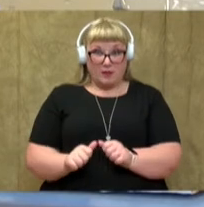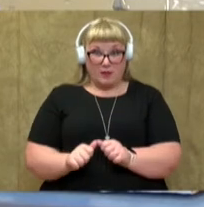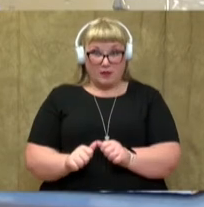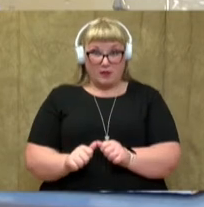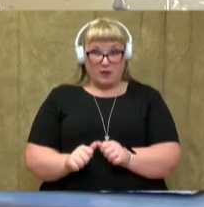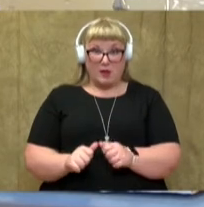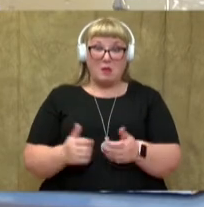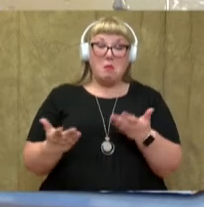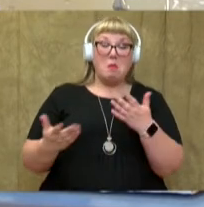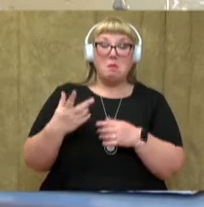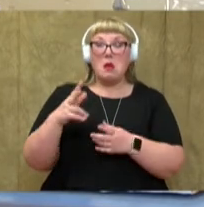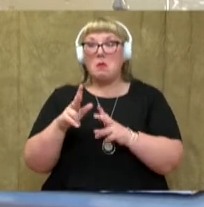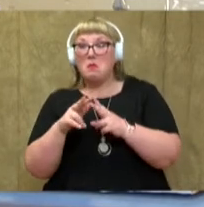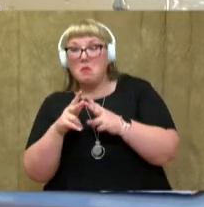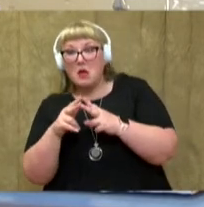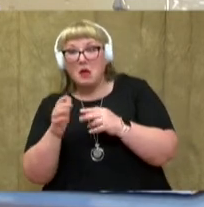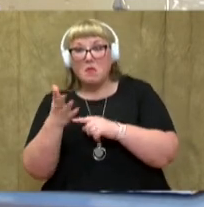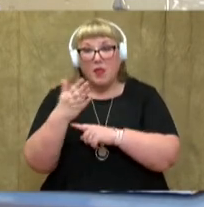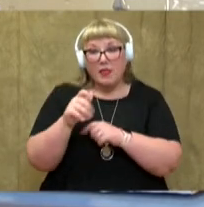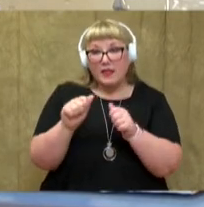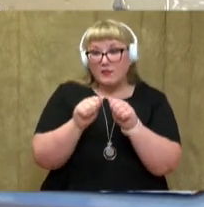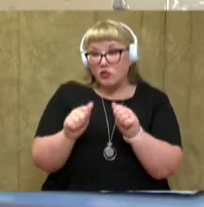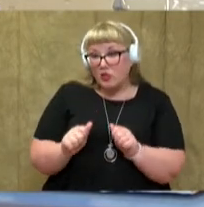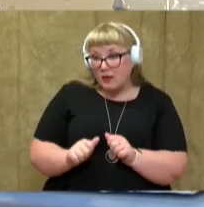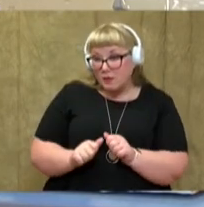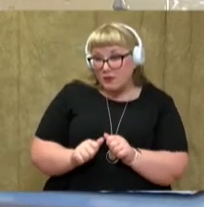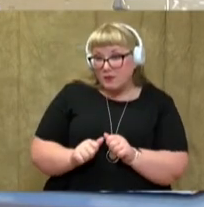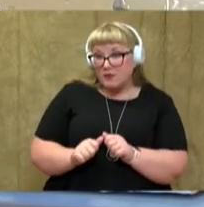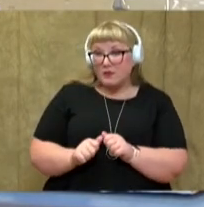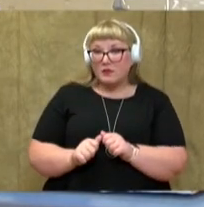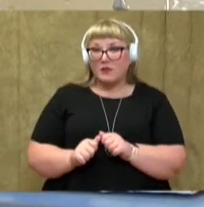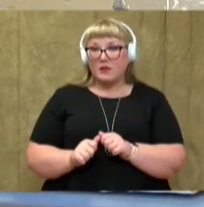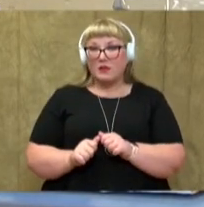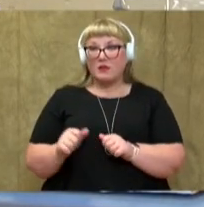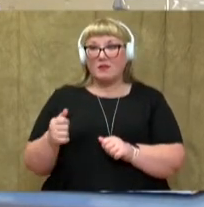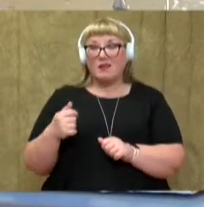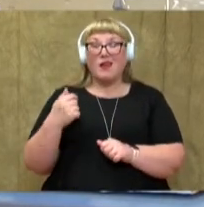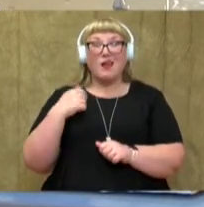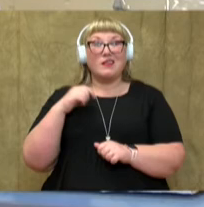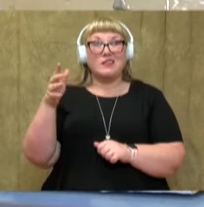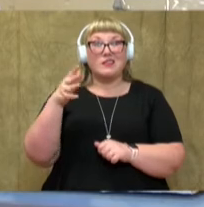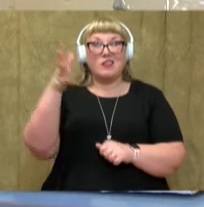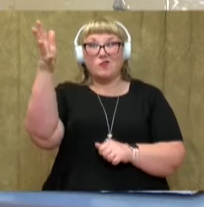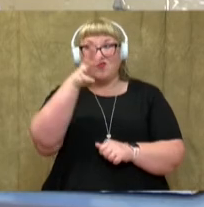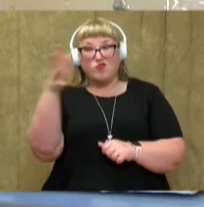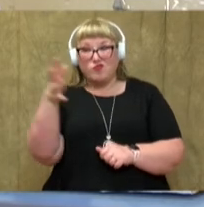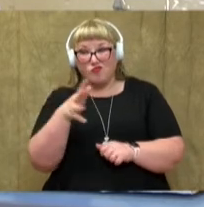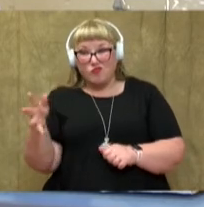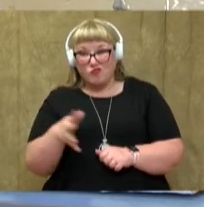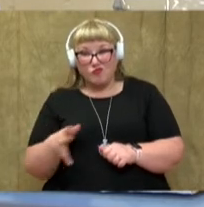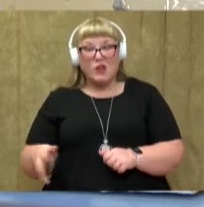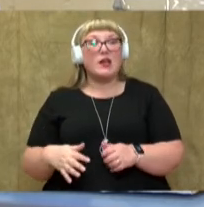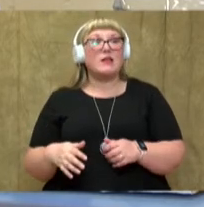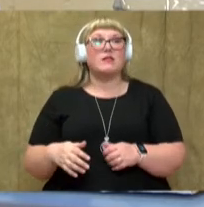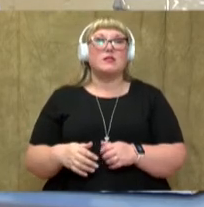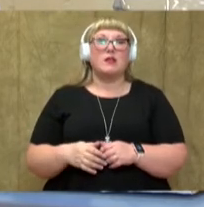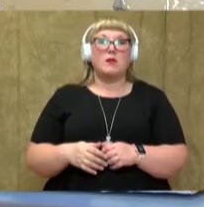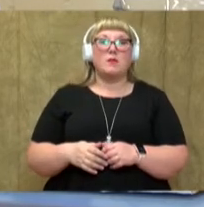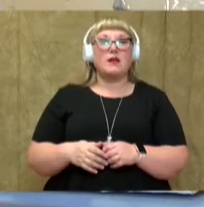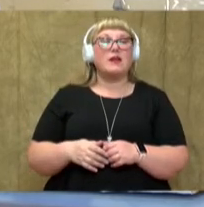maybe a couple of leaf shapes. And I kind of did this zigzag pattern because leaves kind of have lines that go